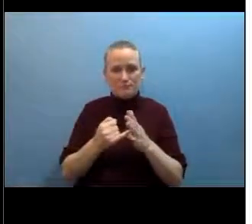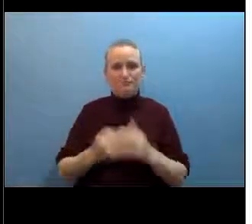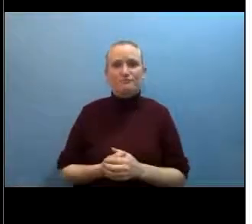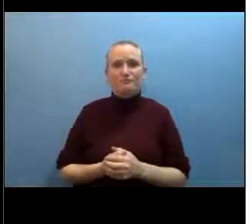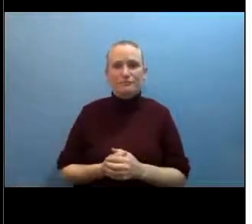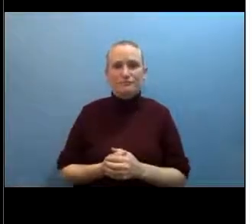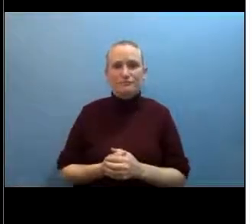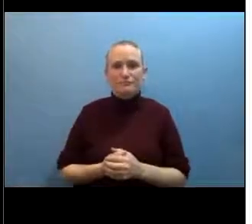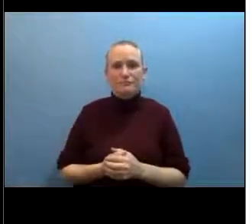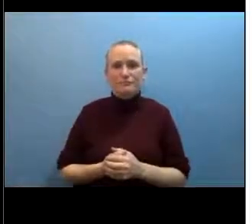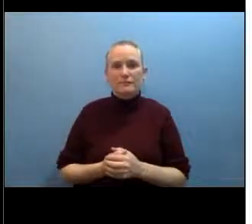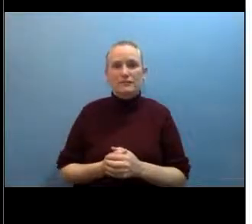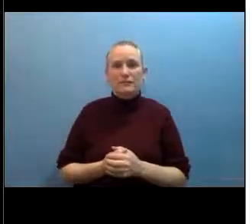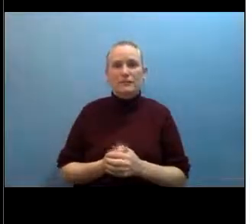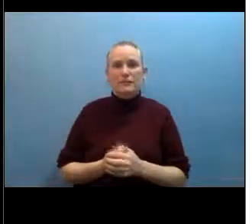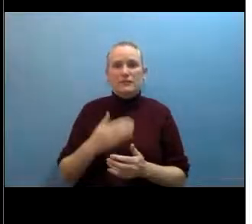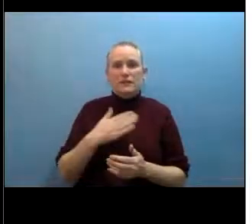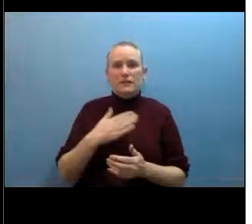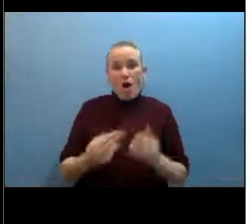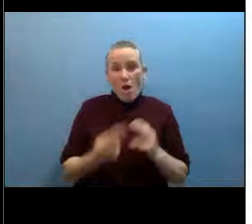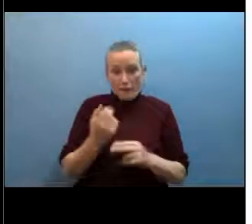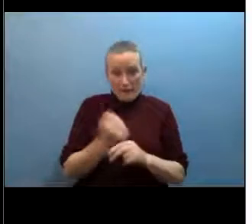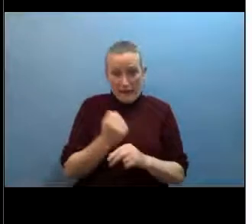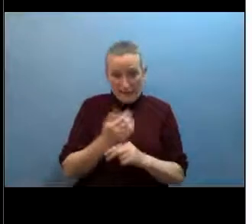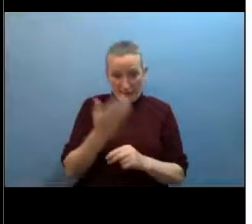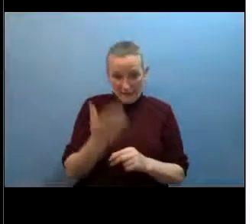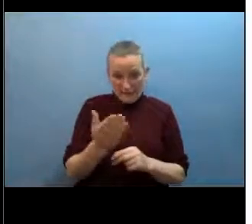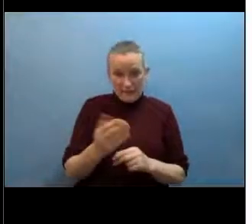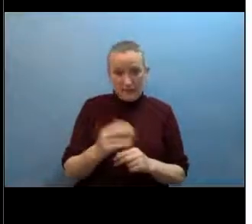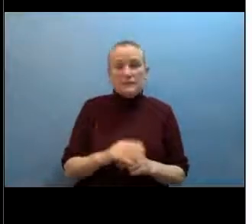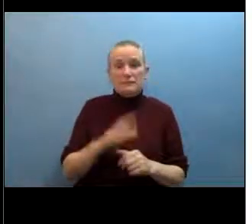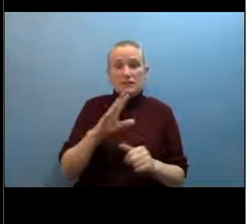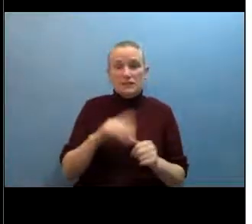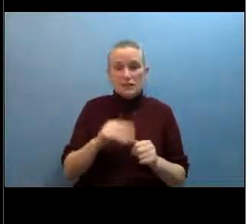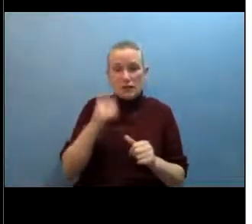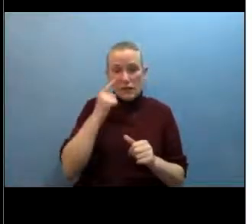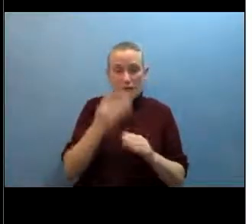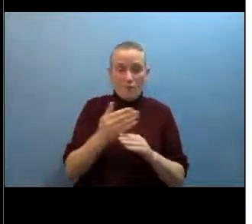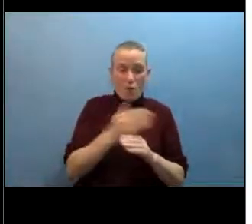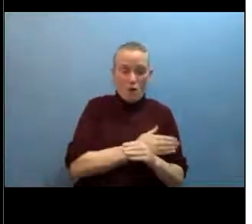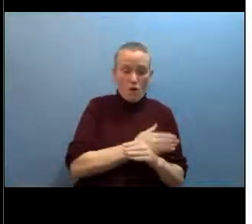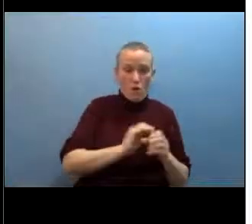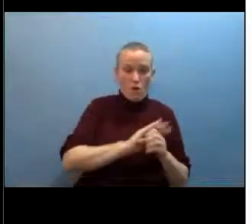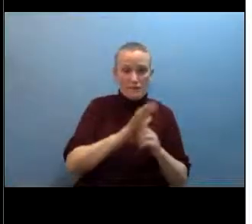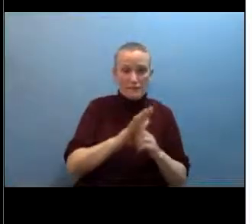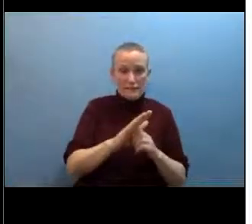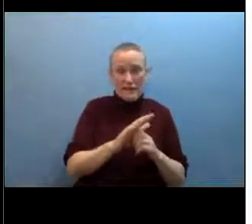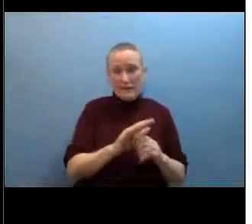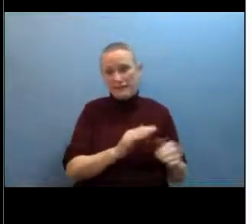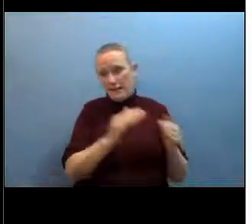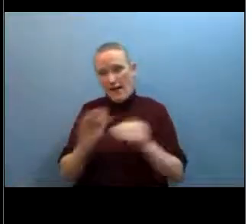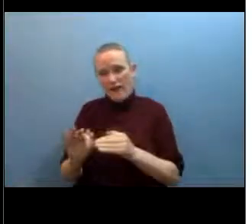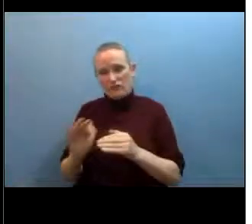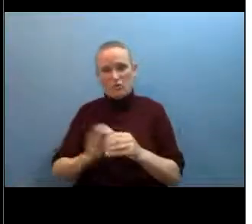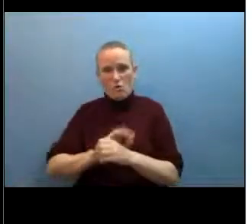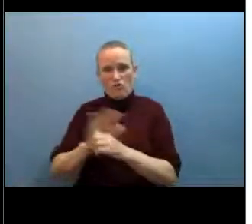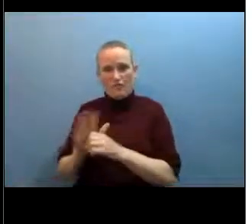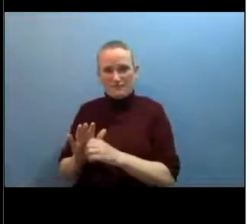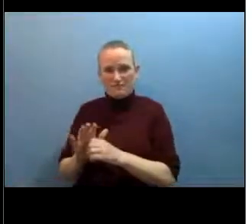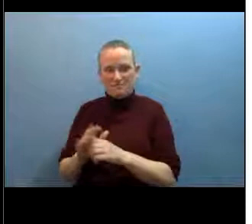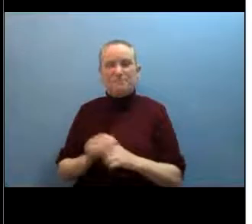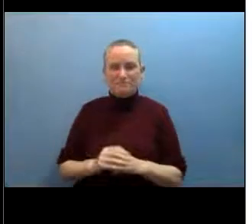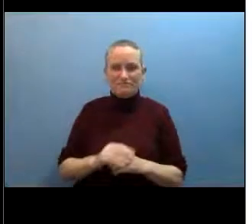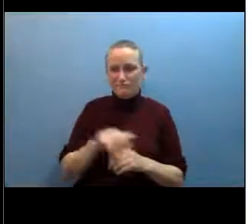So just to update that and to particularly look at pre-COVID, post-COVID, something that's definitely on